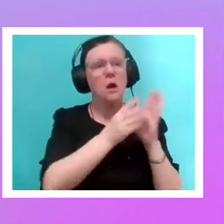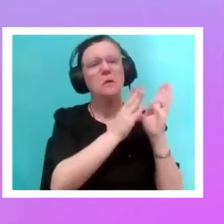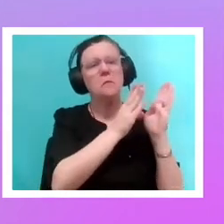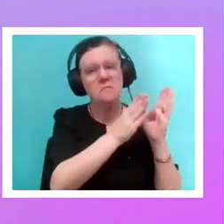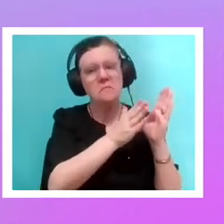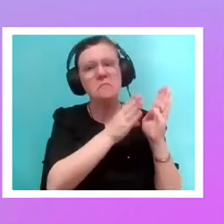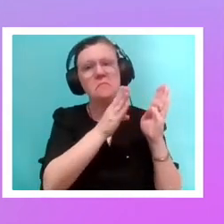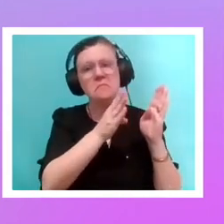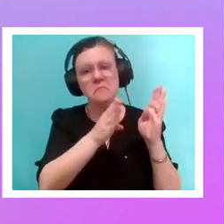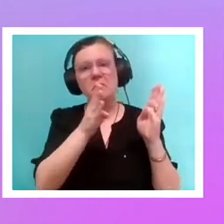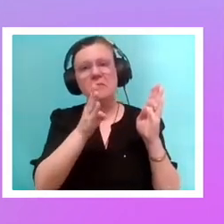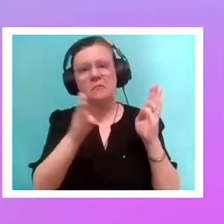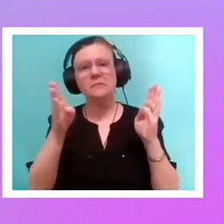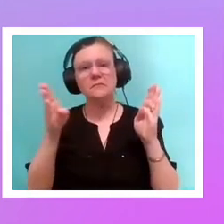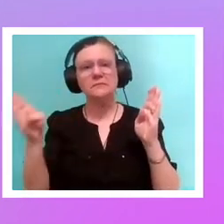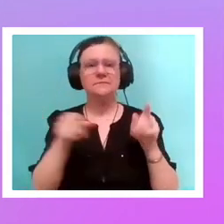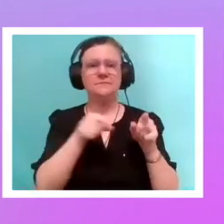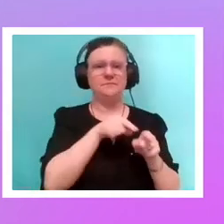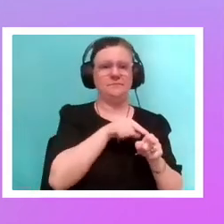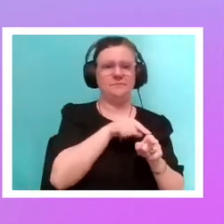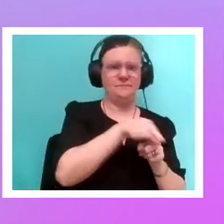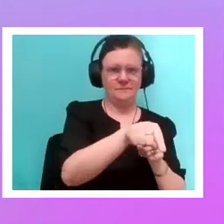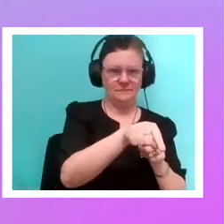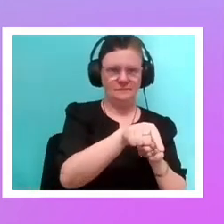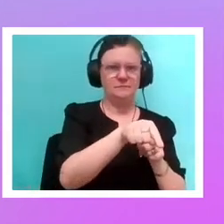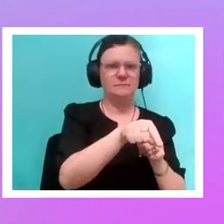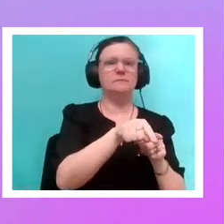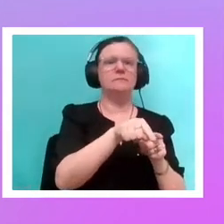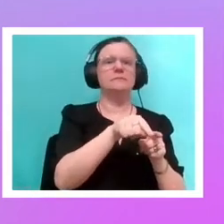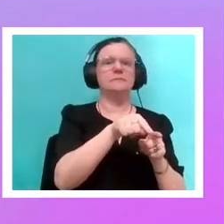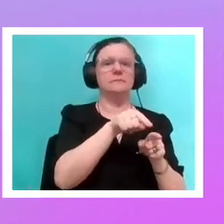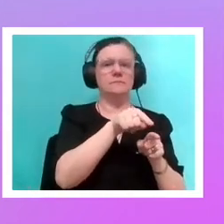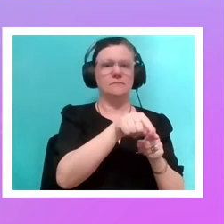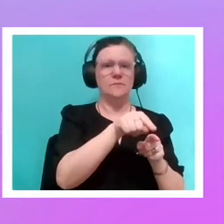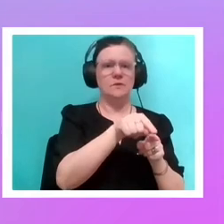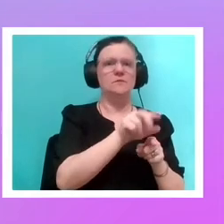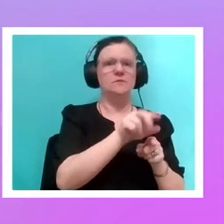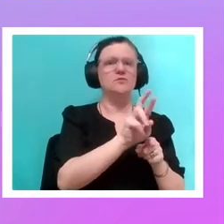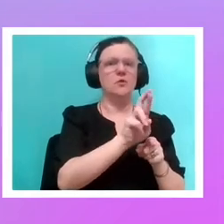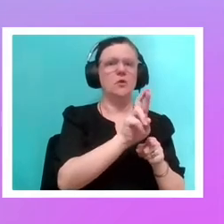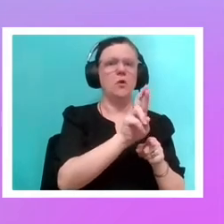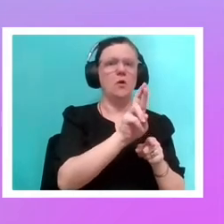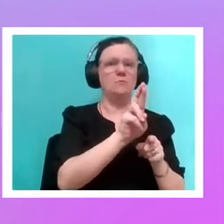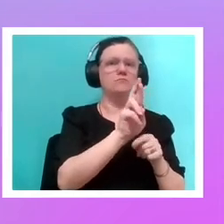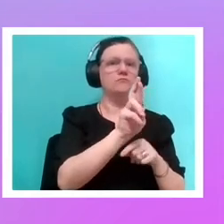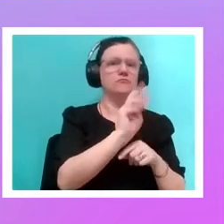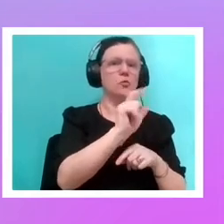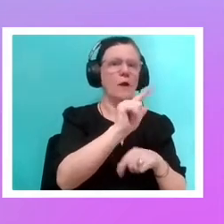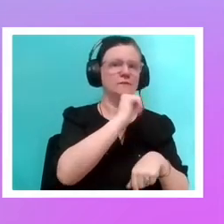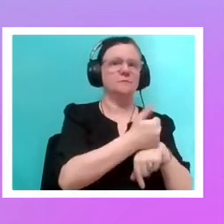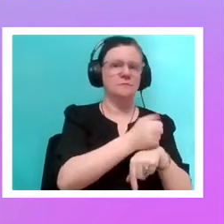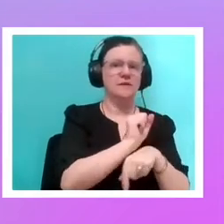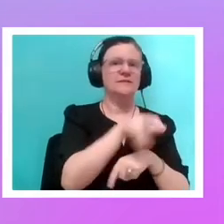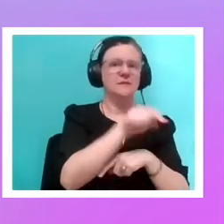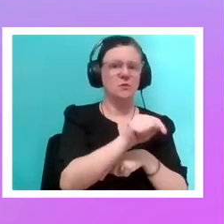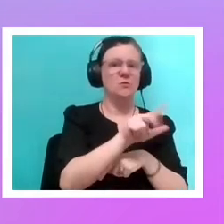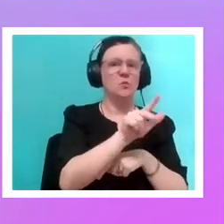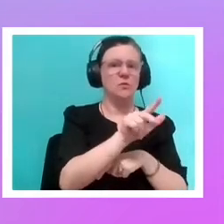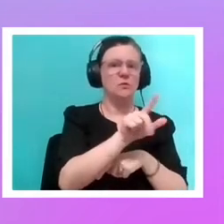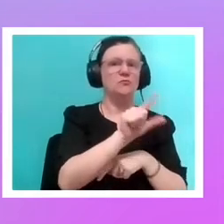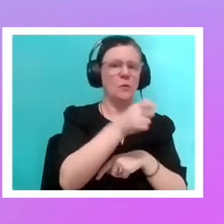around the regulations. So I'll go through these. Websites and documents published on or after 23rd of September